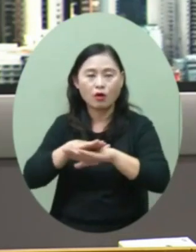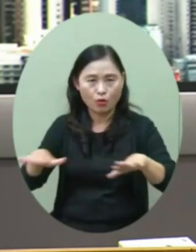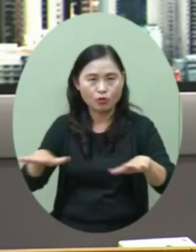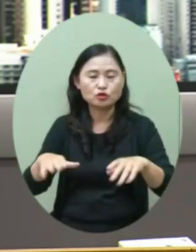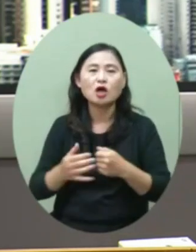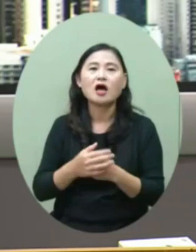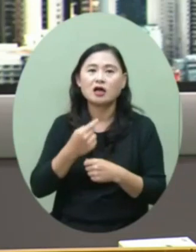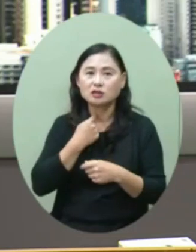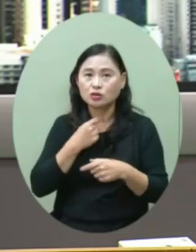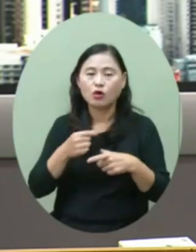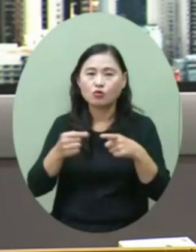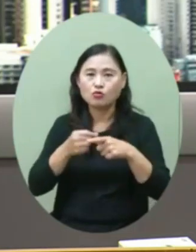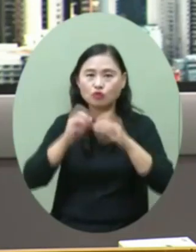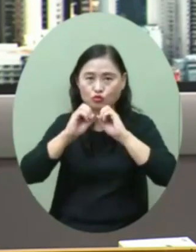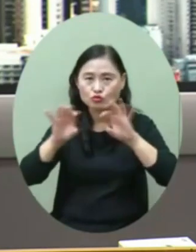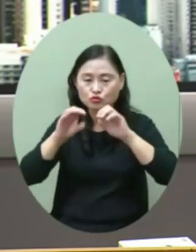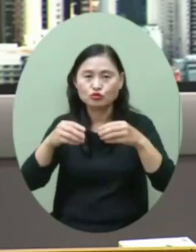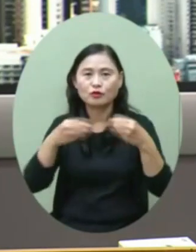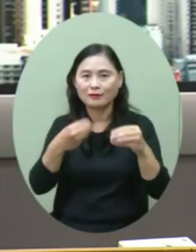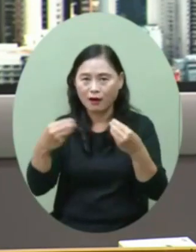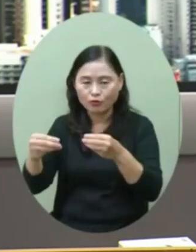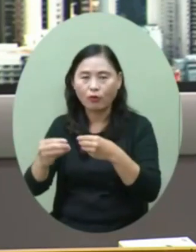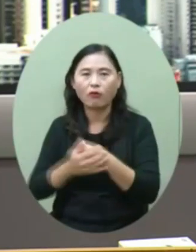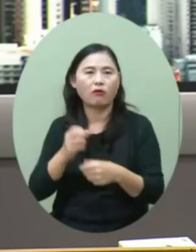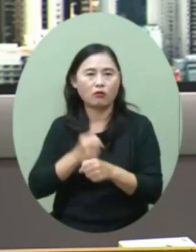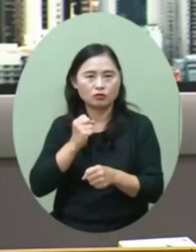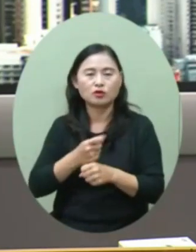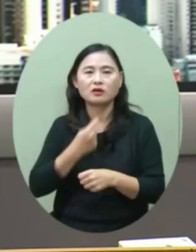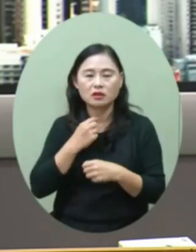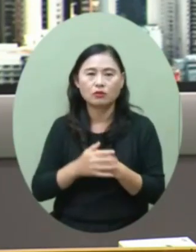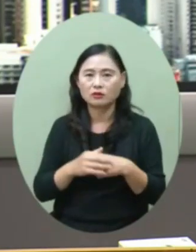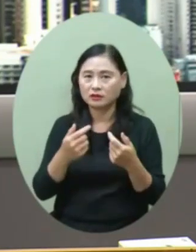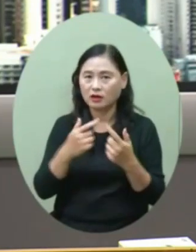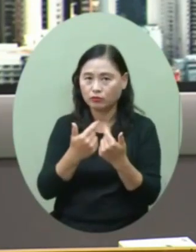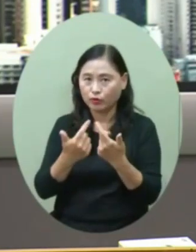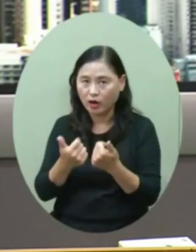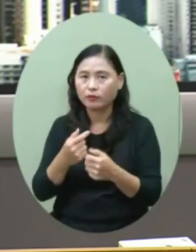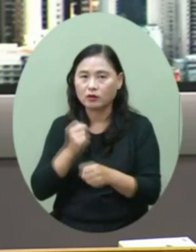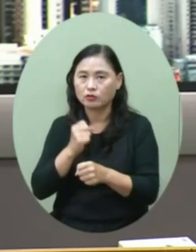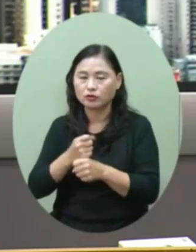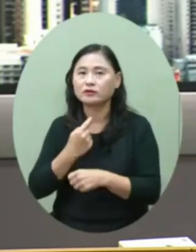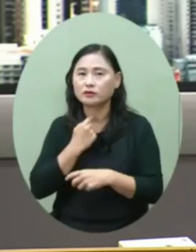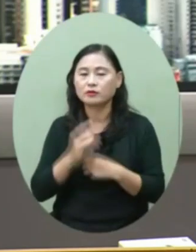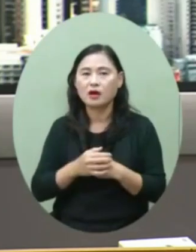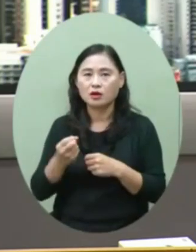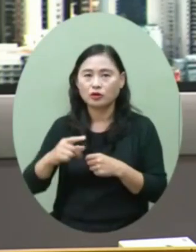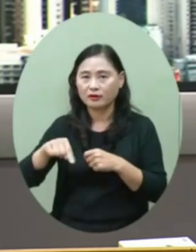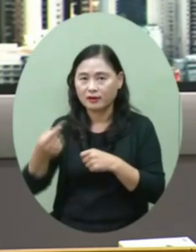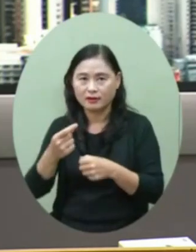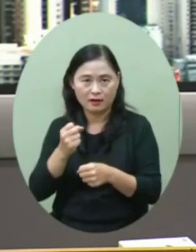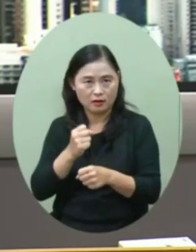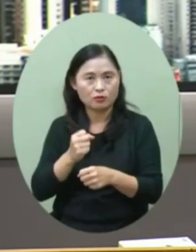embrace or to safeguard national security, there is still a large amount of publicity work that we have to